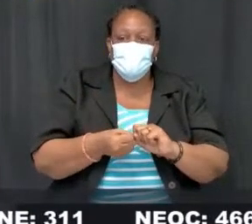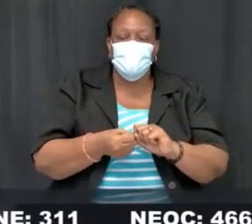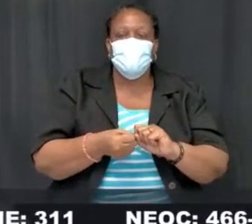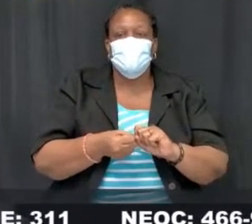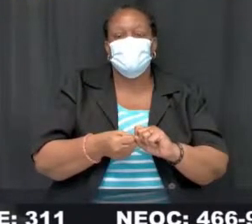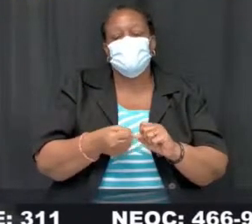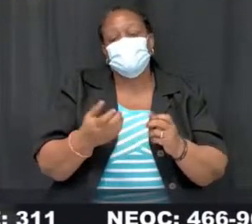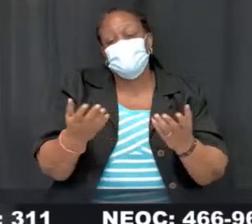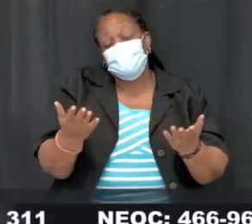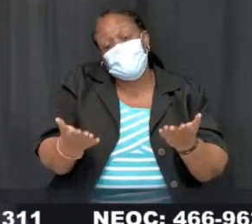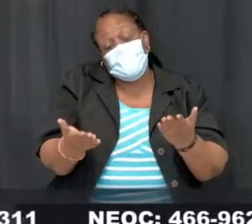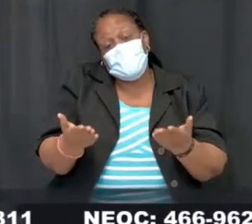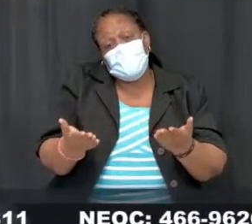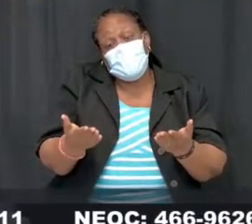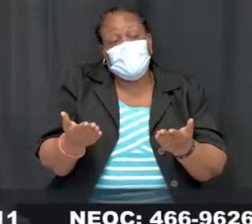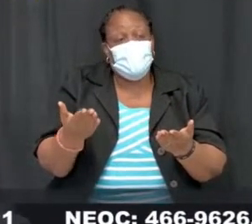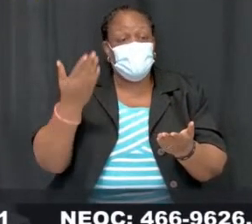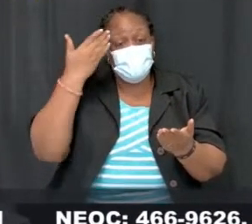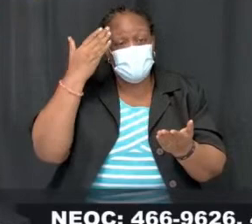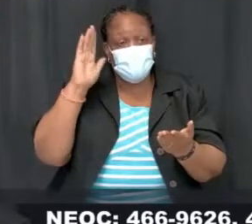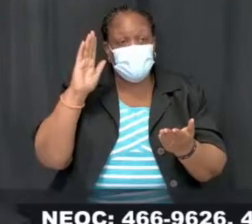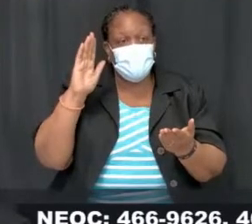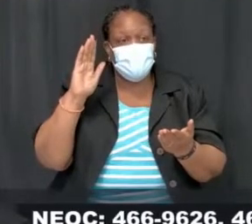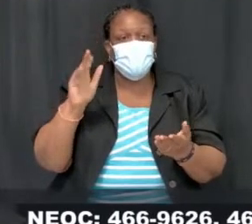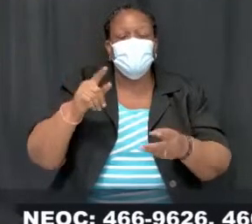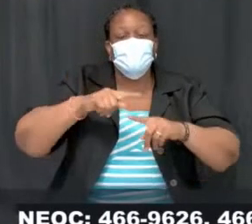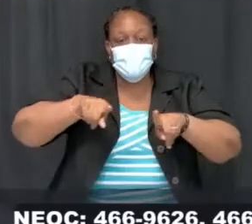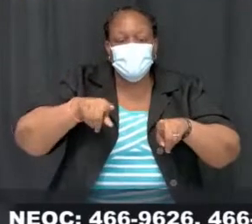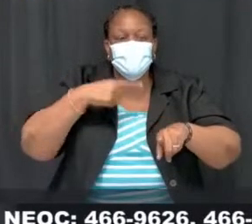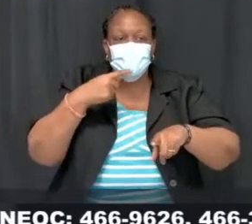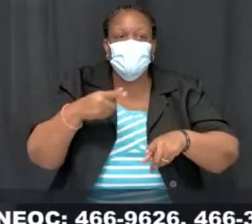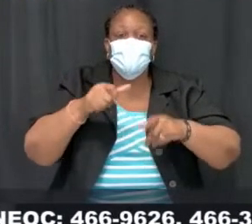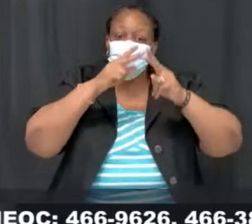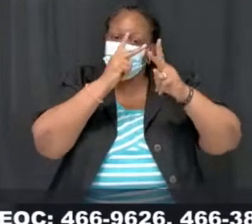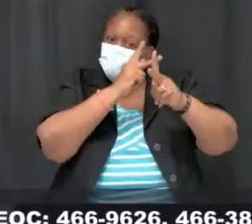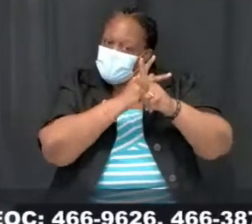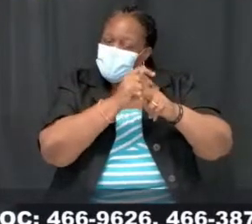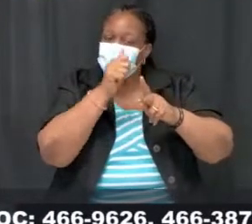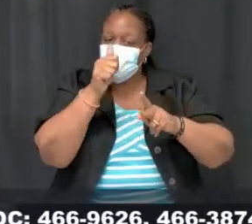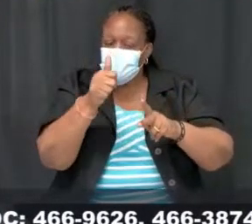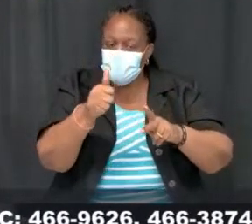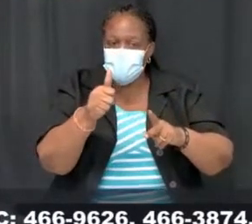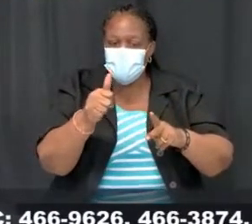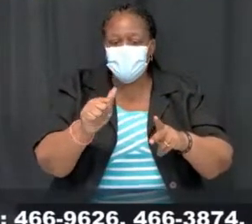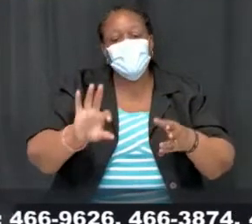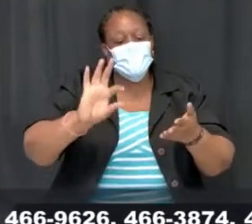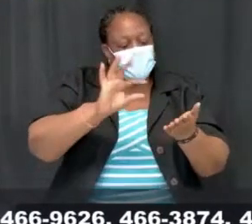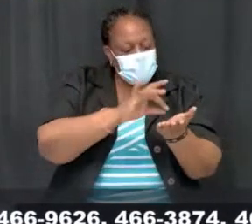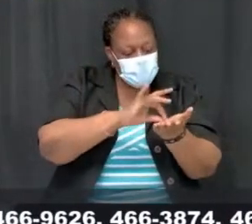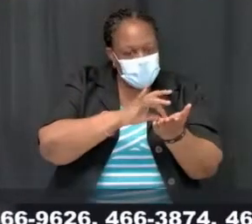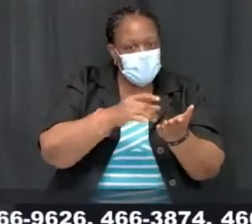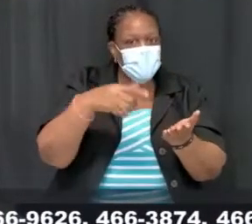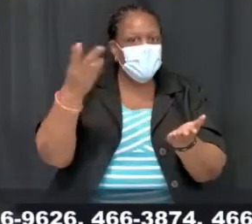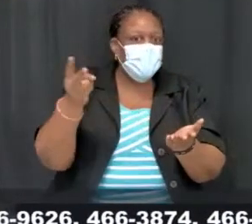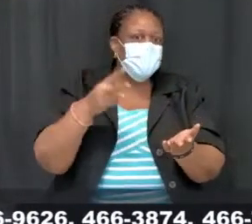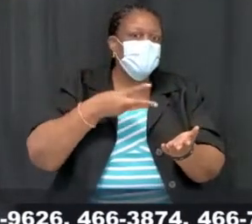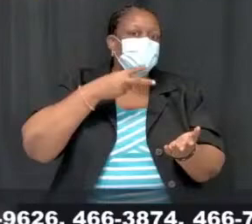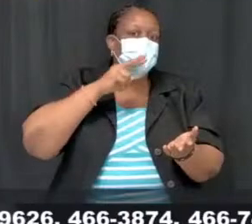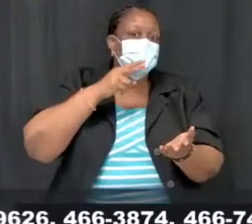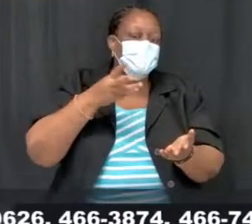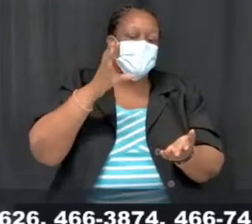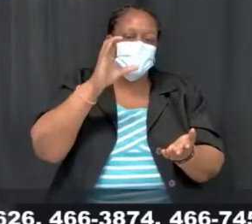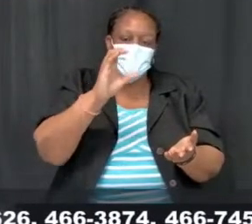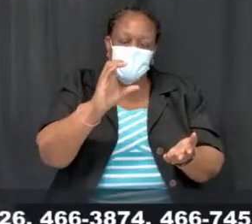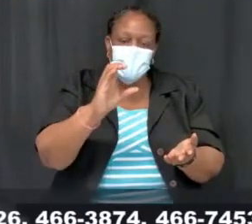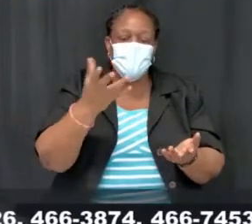protect yourself through vaccination so that you can avoid the chronic fatigue symptoms, the forgetfulness, the